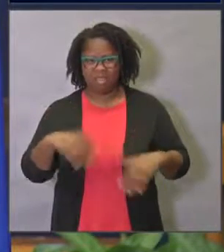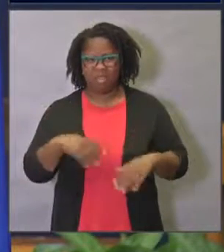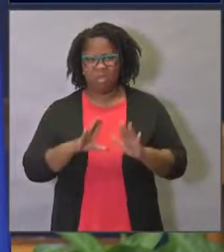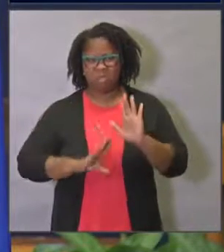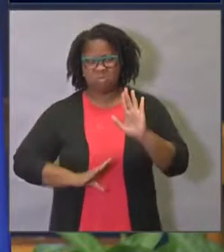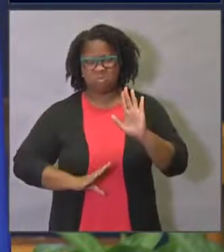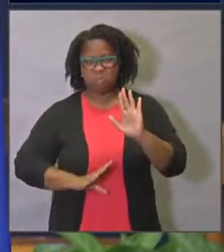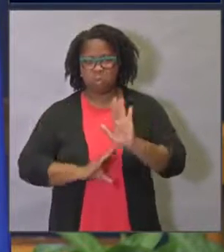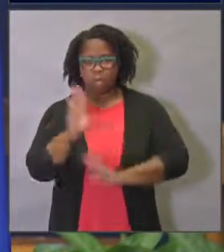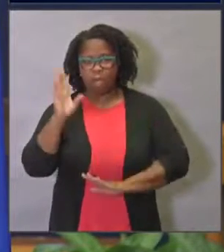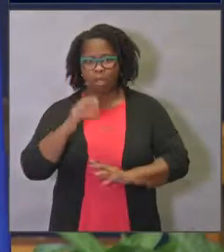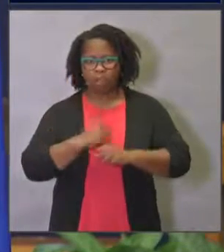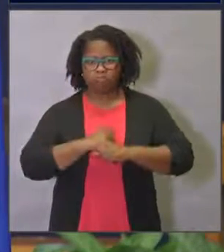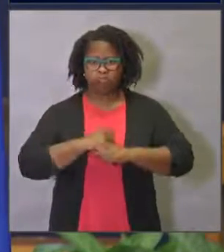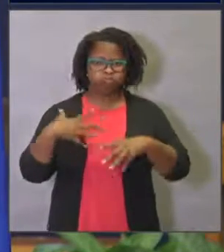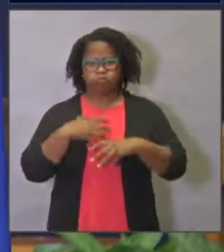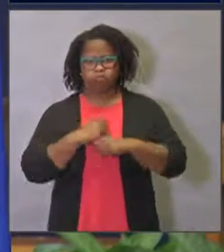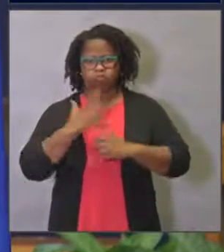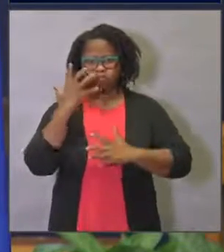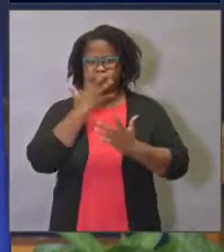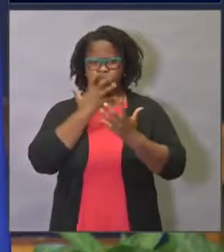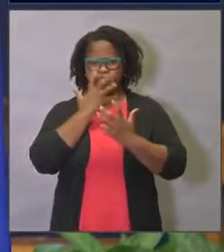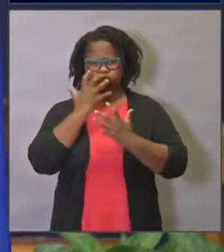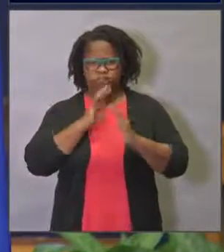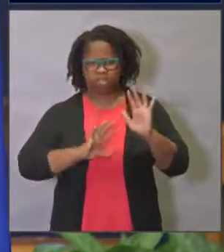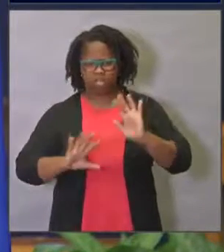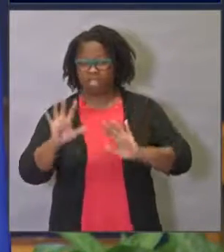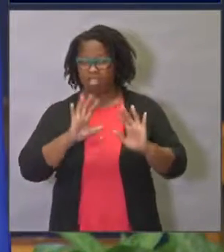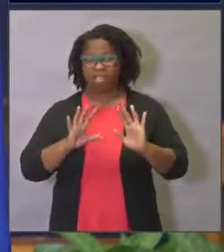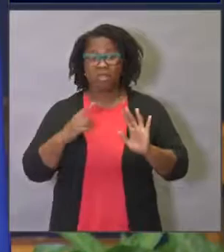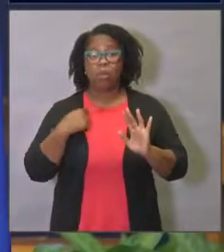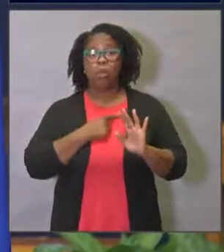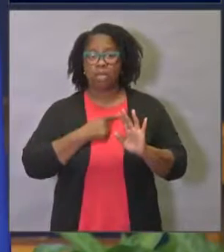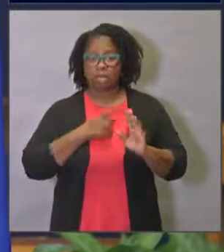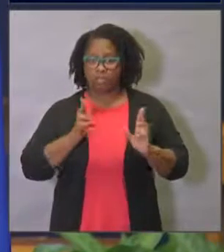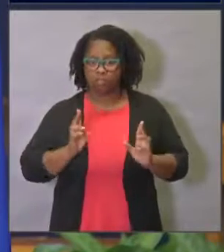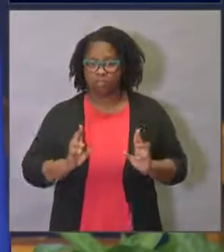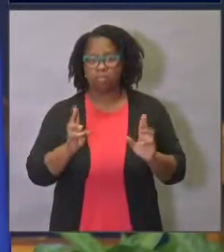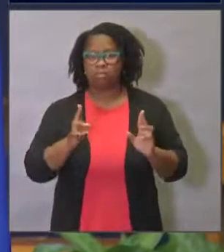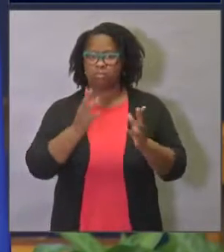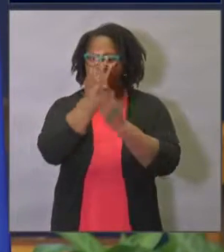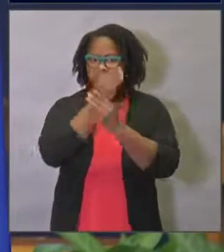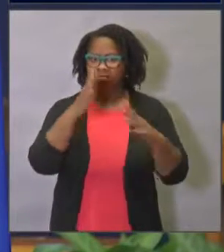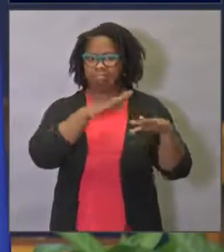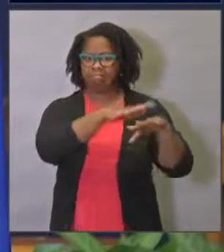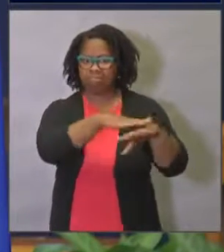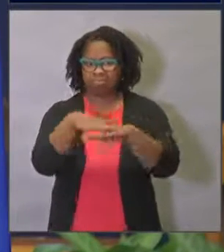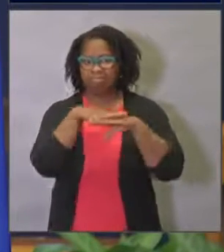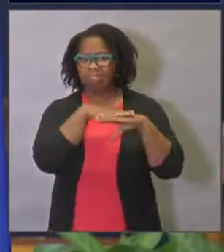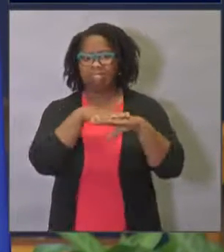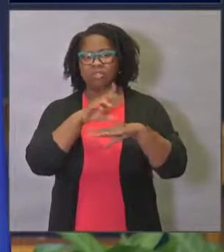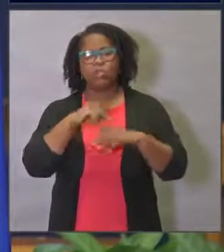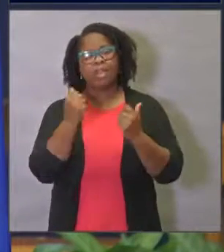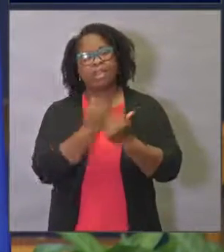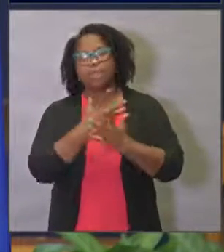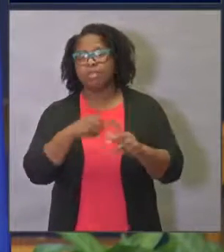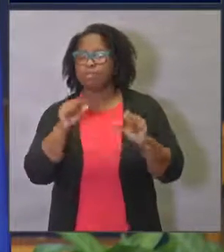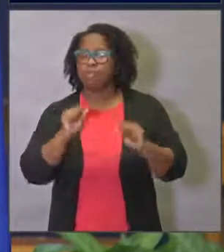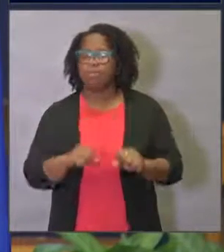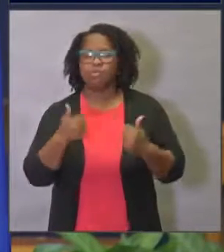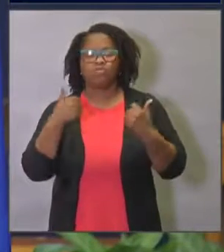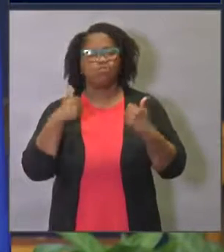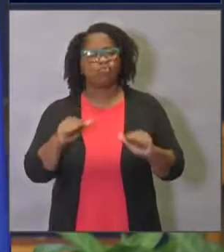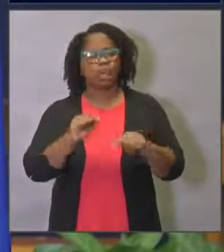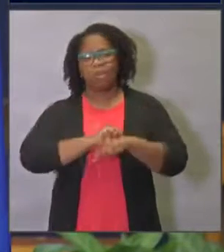surge, and there's urgency in our request that everyone do all that's in their power to slow transmission